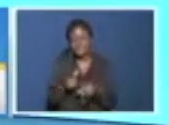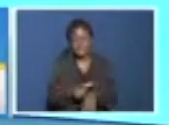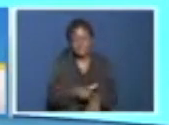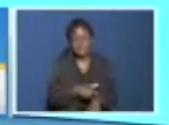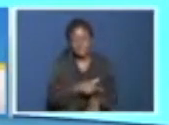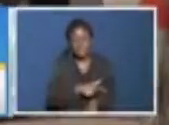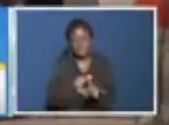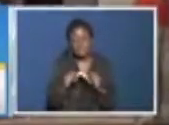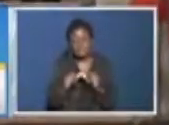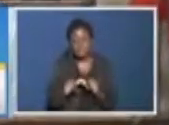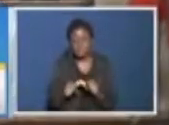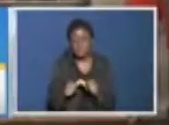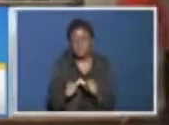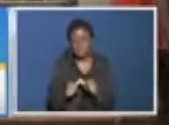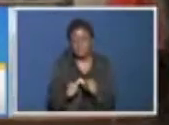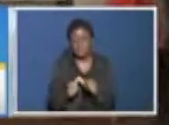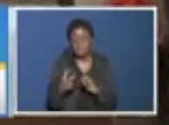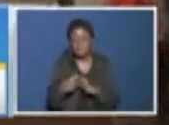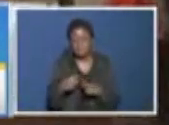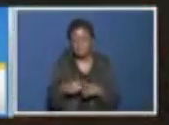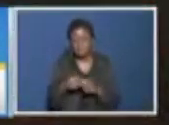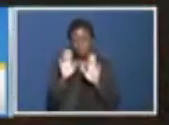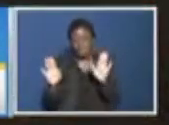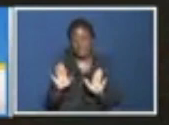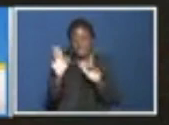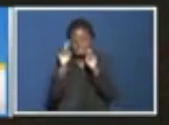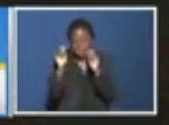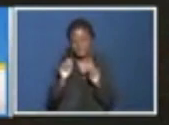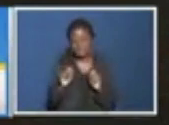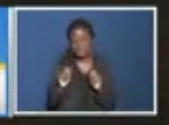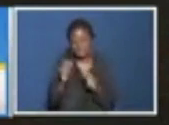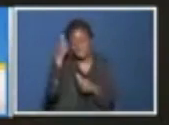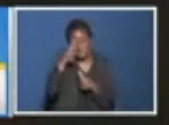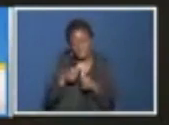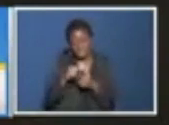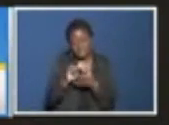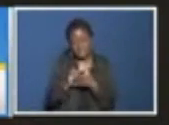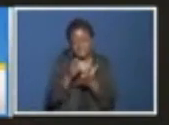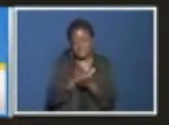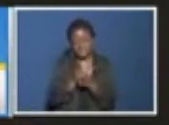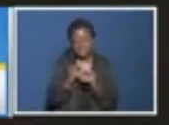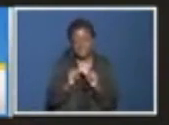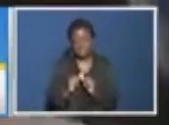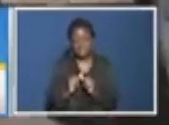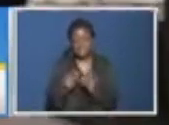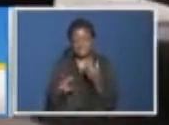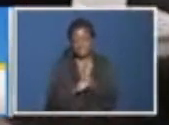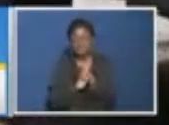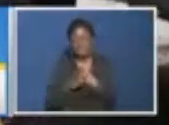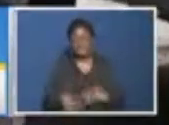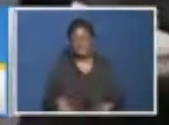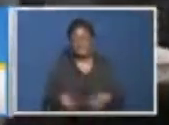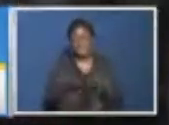issue. Sunday's tragedy at sea, a sordid reminder that Haitians continue to risk life and limb to escape